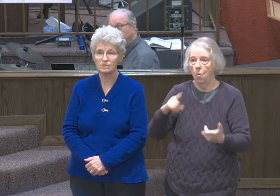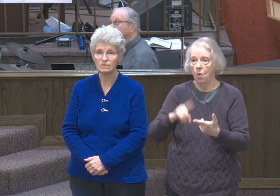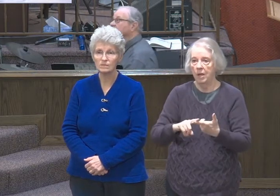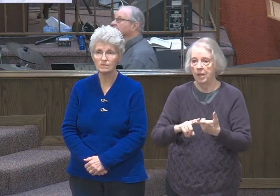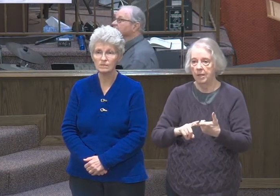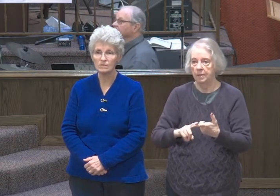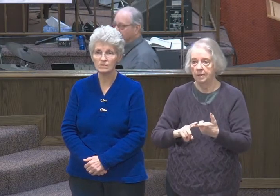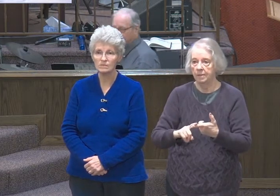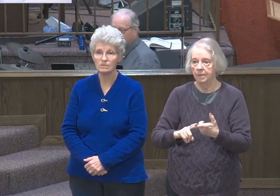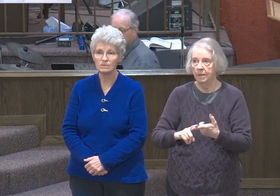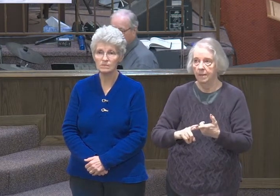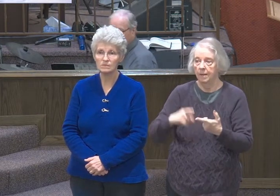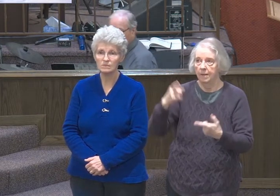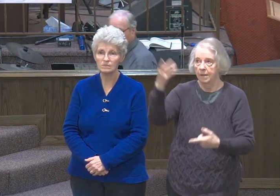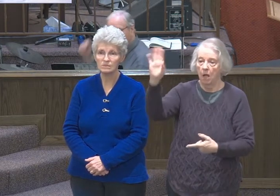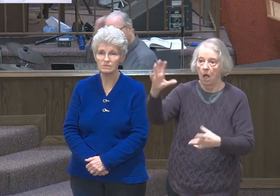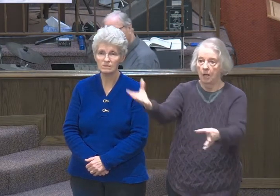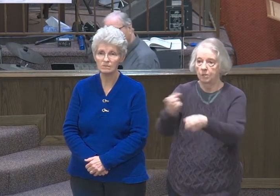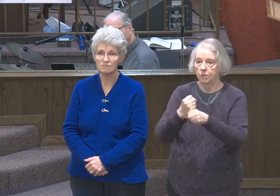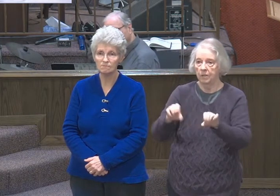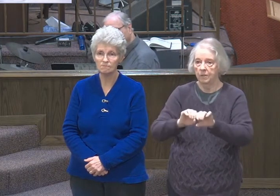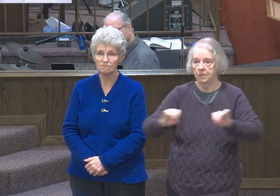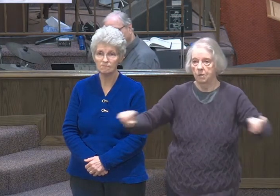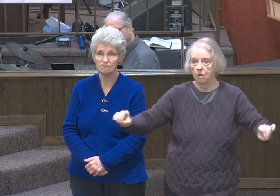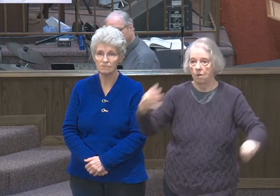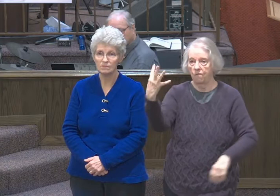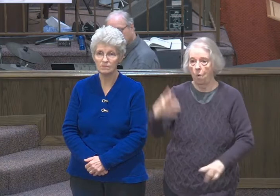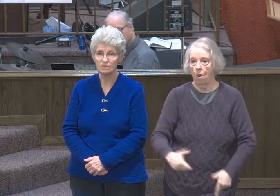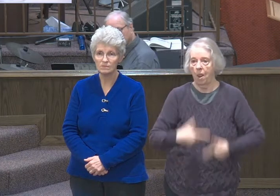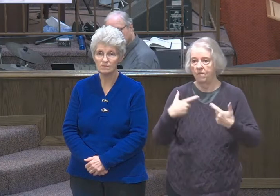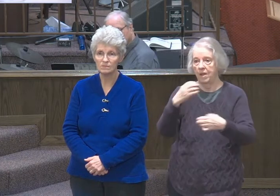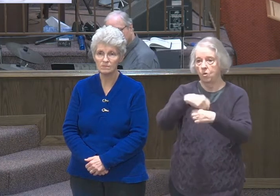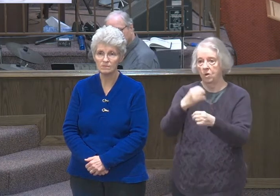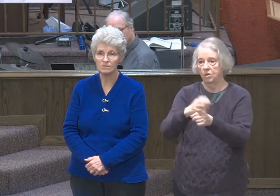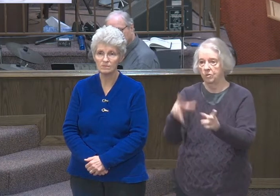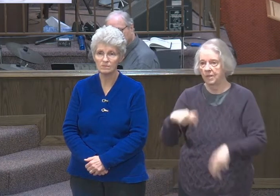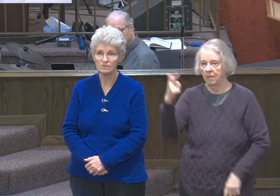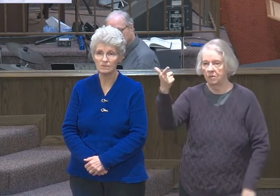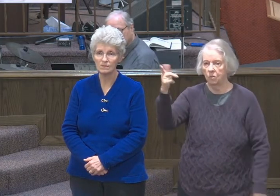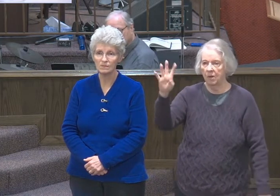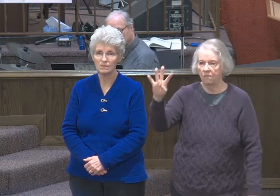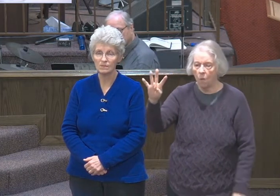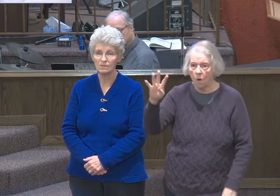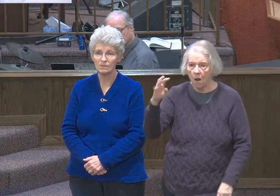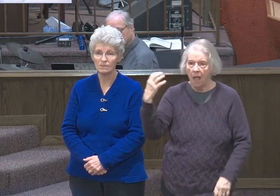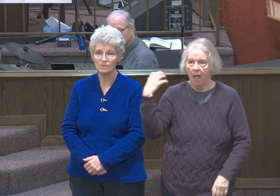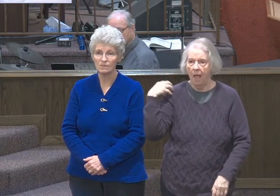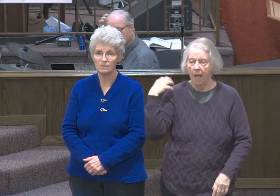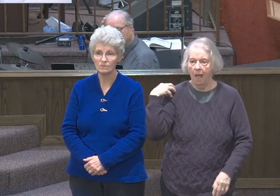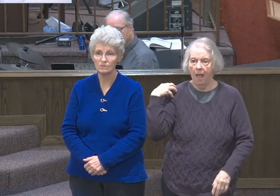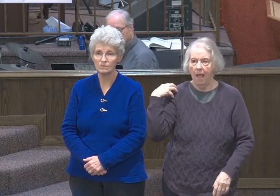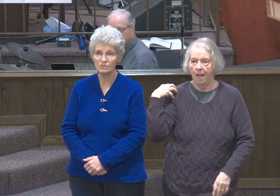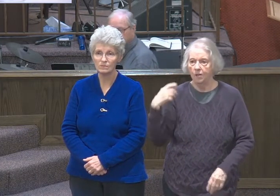And when he had taken the scroll, the four living creatures and the 24 elders fell down before the Lamb, each holding a